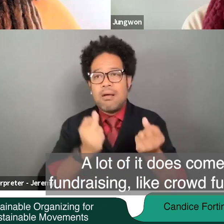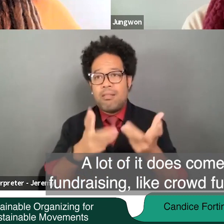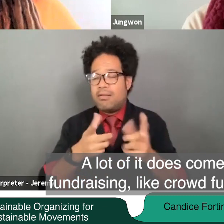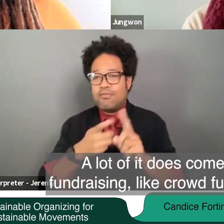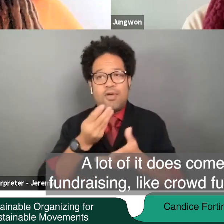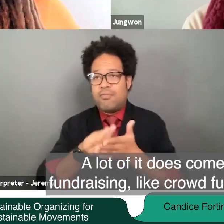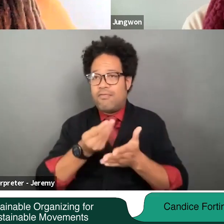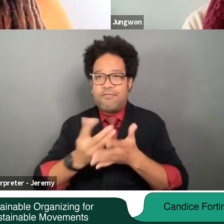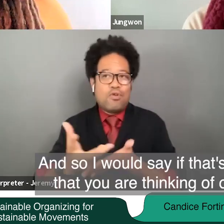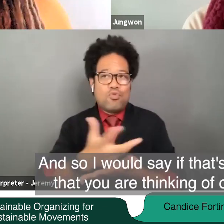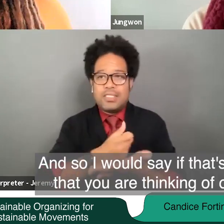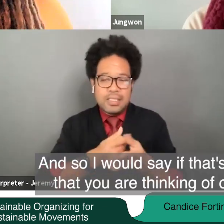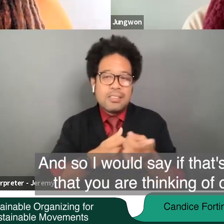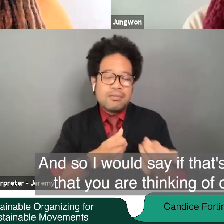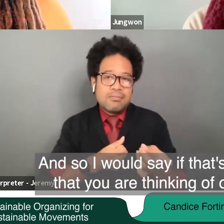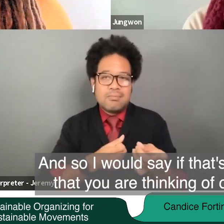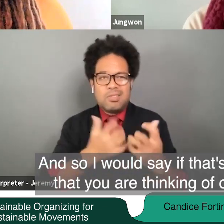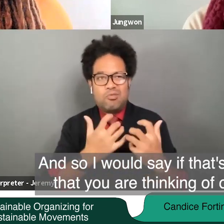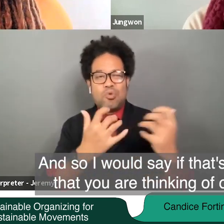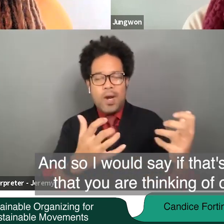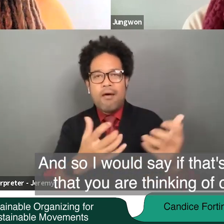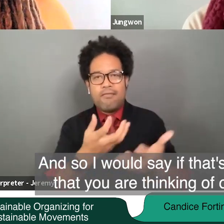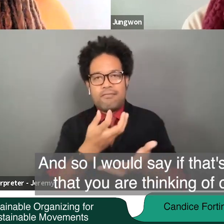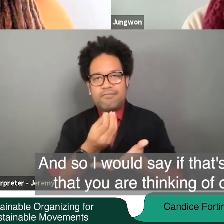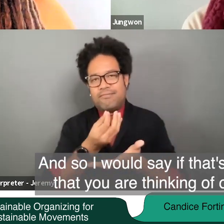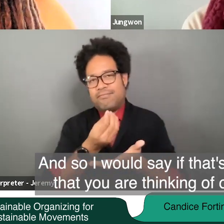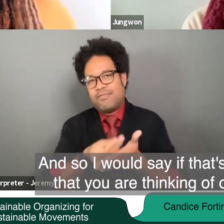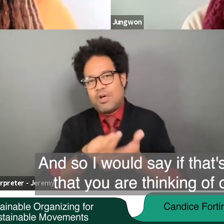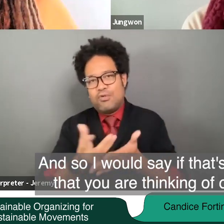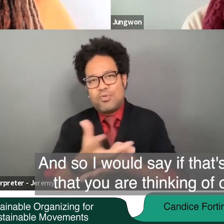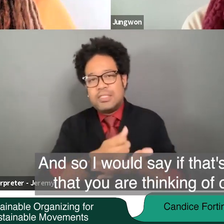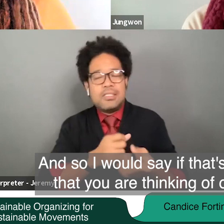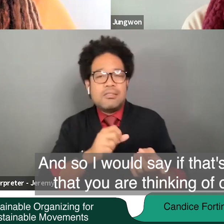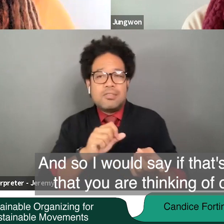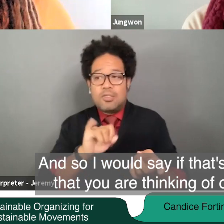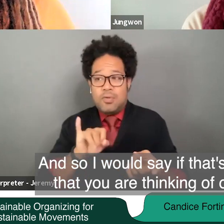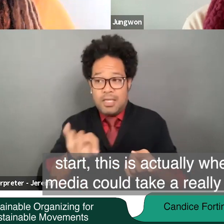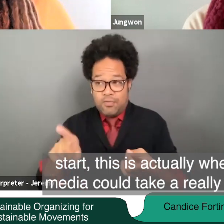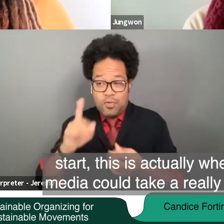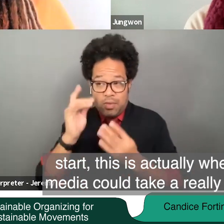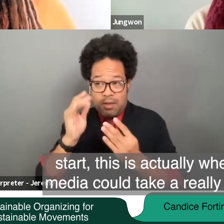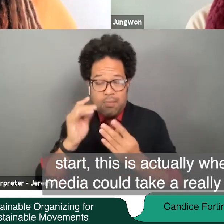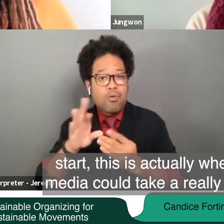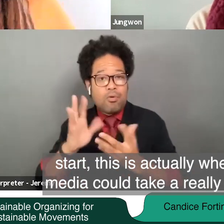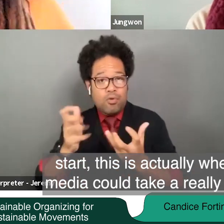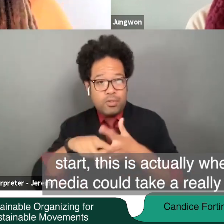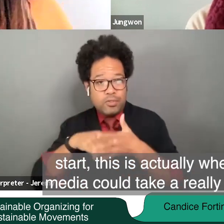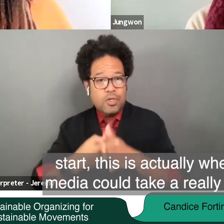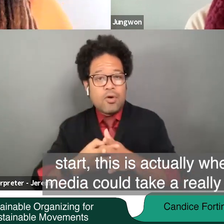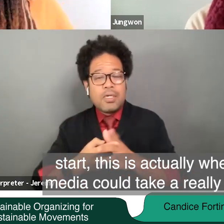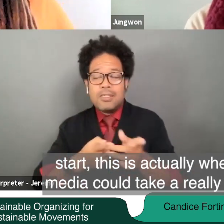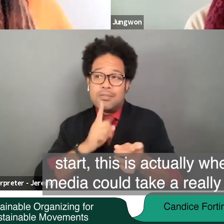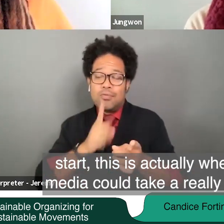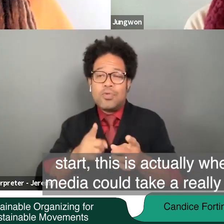like crowd fundraising. And so I would say if that's something that you are thinking of or want to start, this is actually where